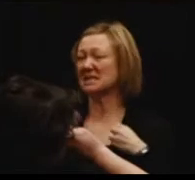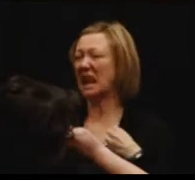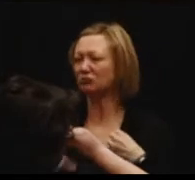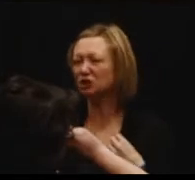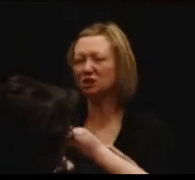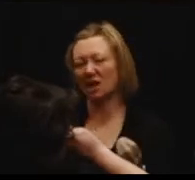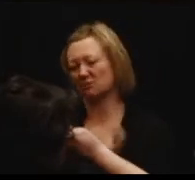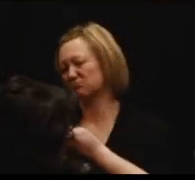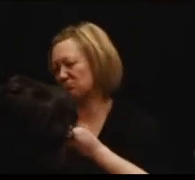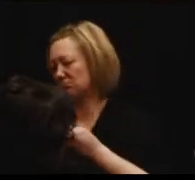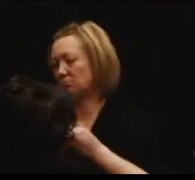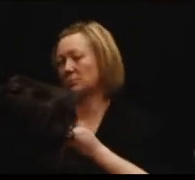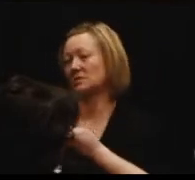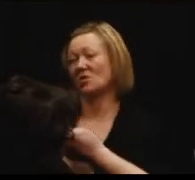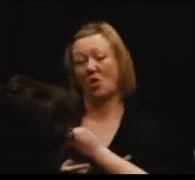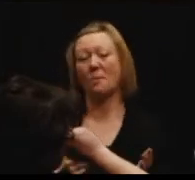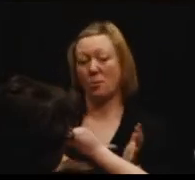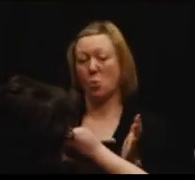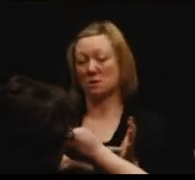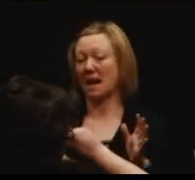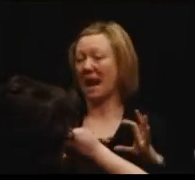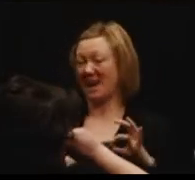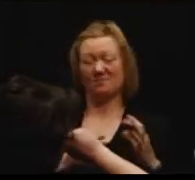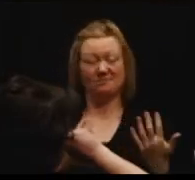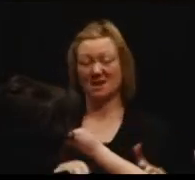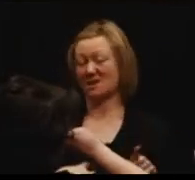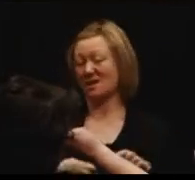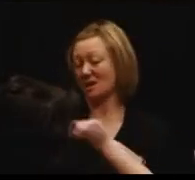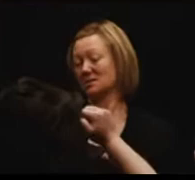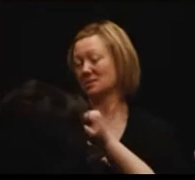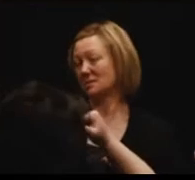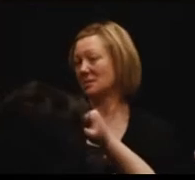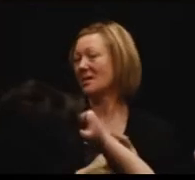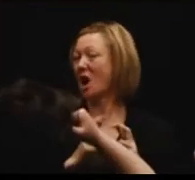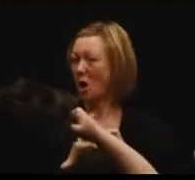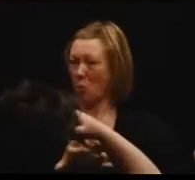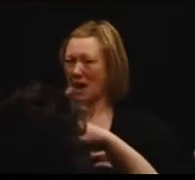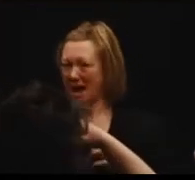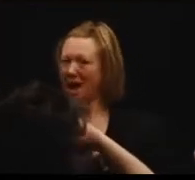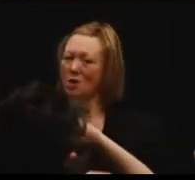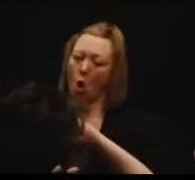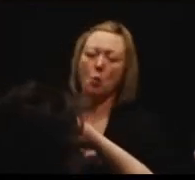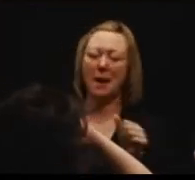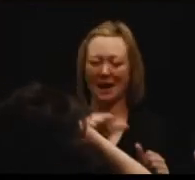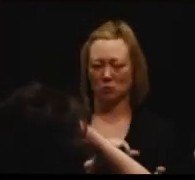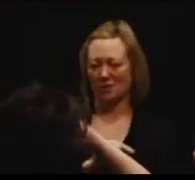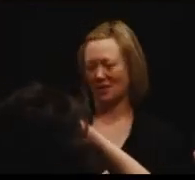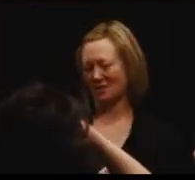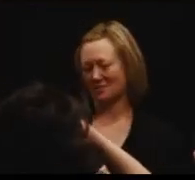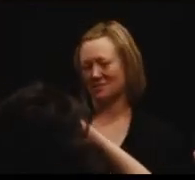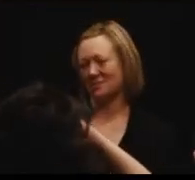you know, there's another vital link that's been severed that hopefully we can somehow return to. That also